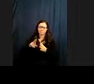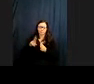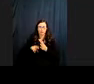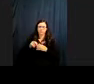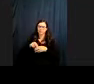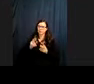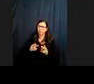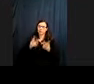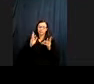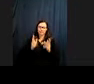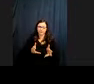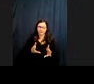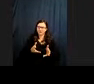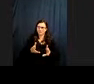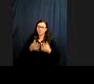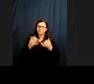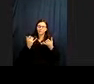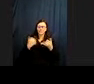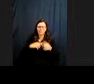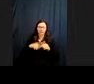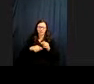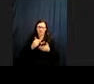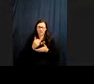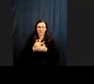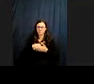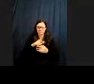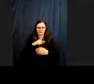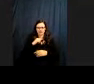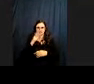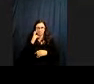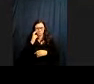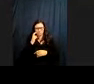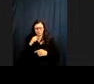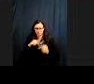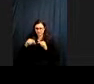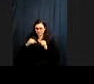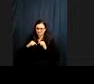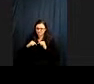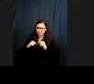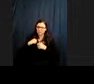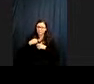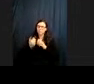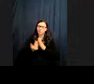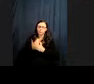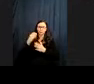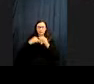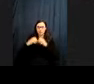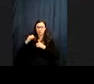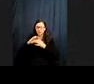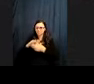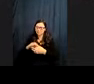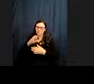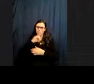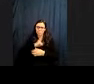left. Now we can't help but doubt and double back make new assumptions about old